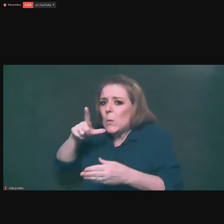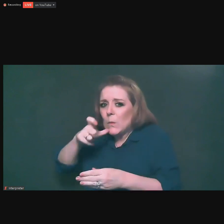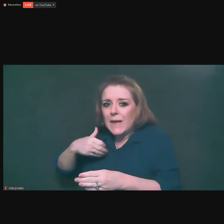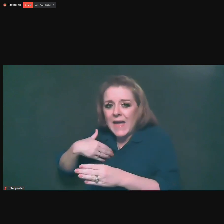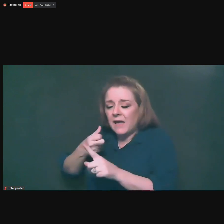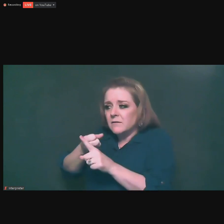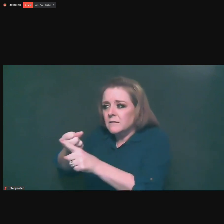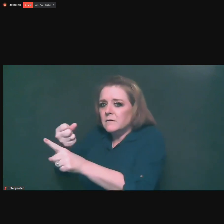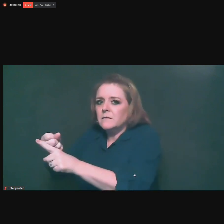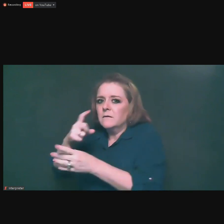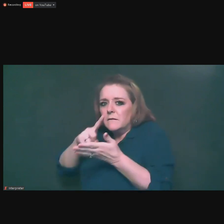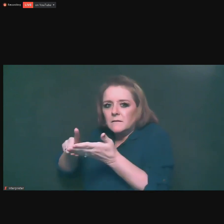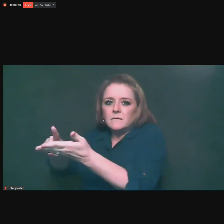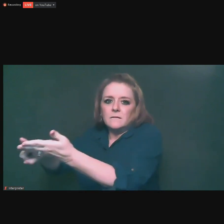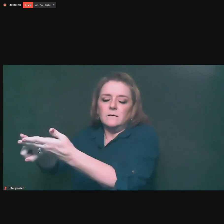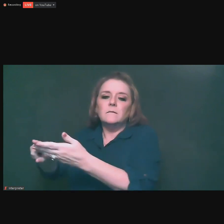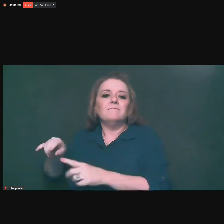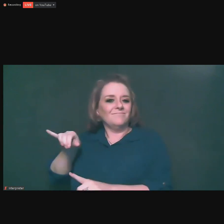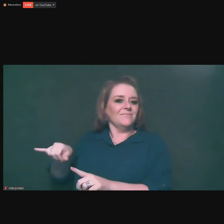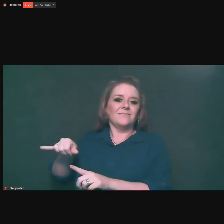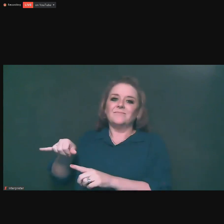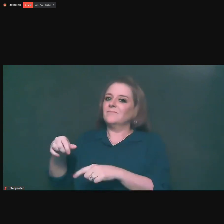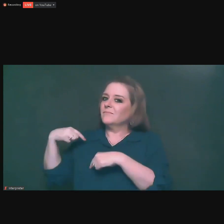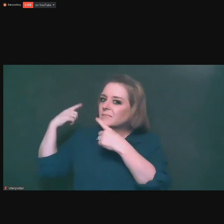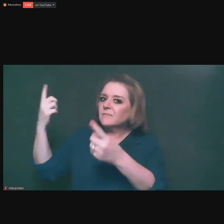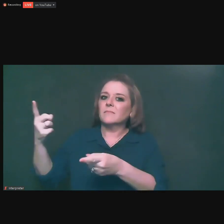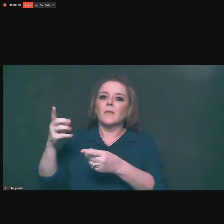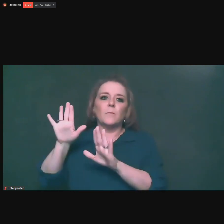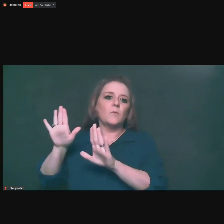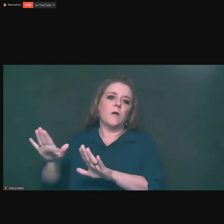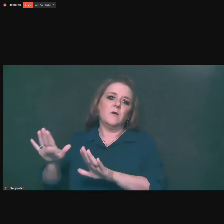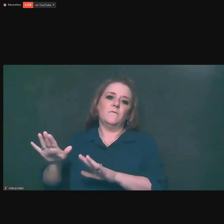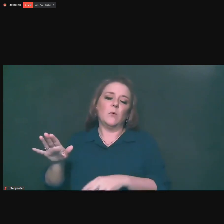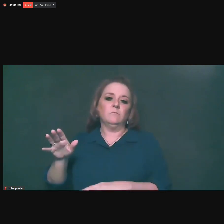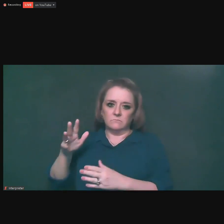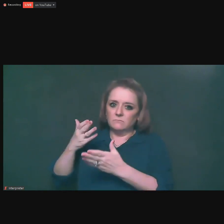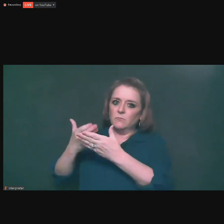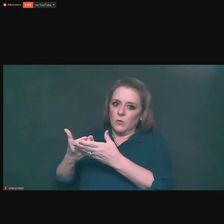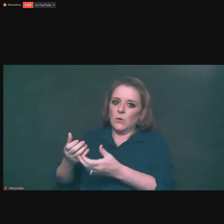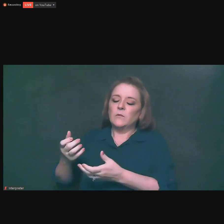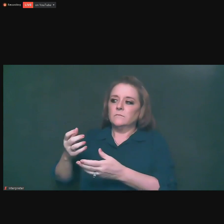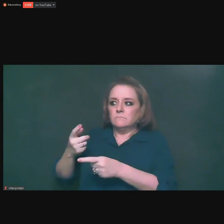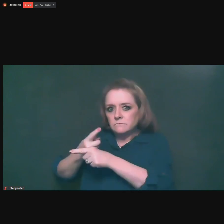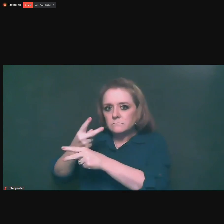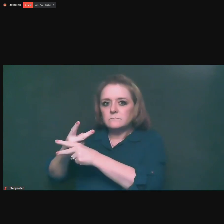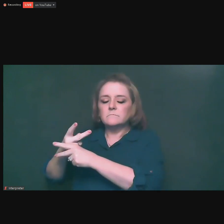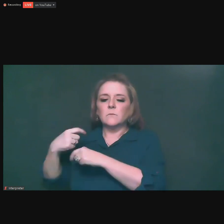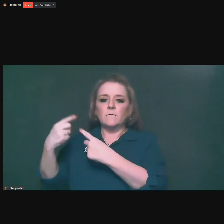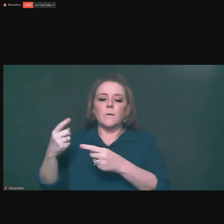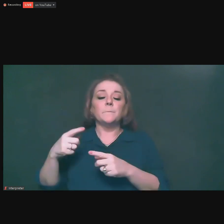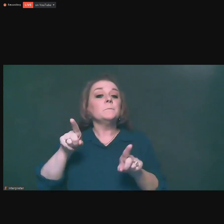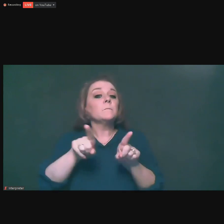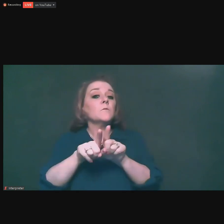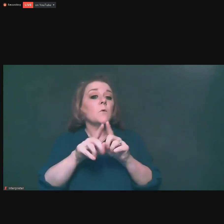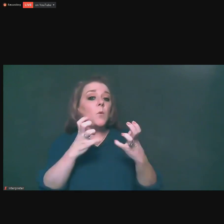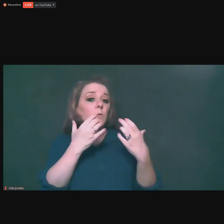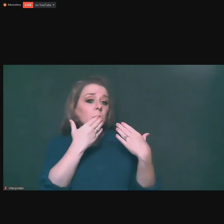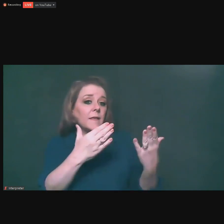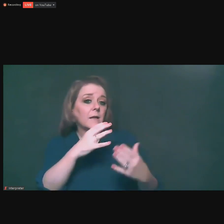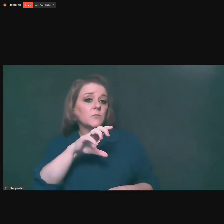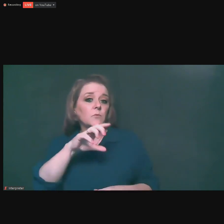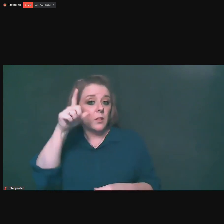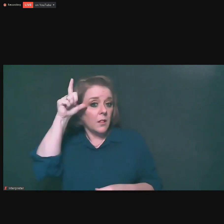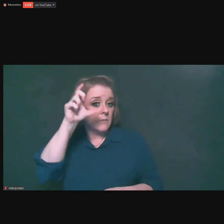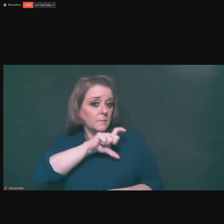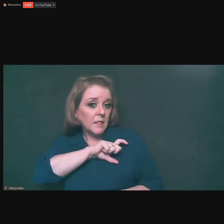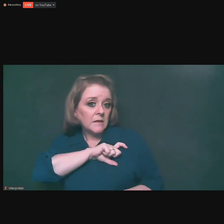not have the numbers that we have today. Also, I thank you to the Lubbock Police Department and to